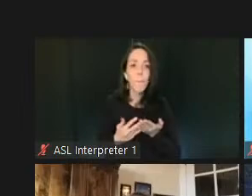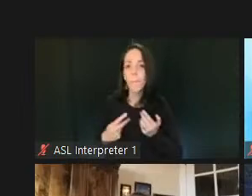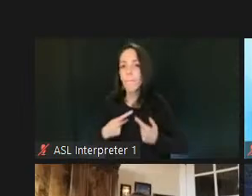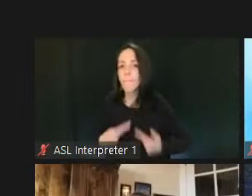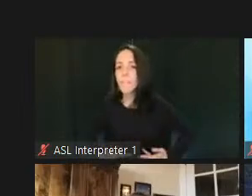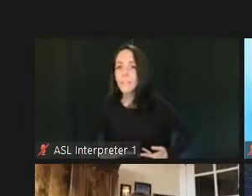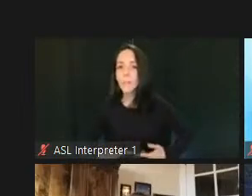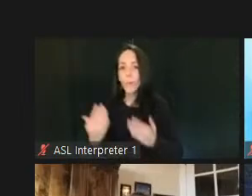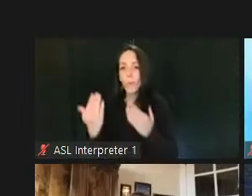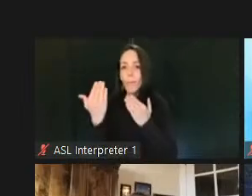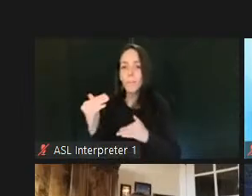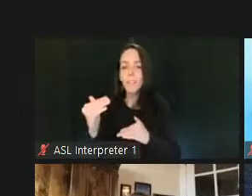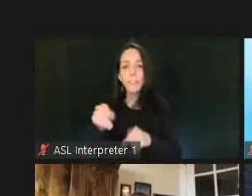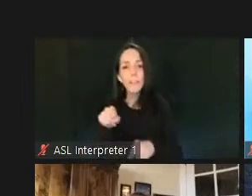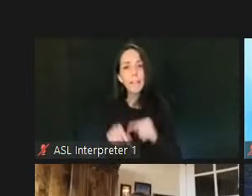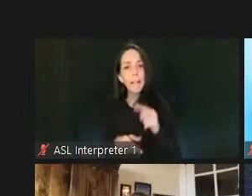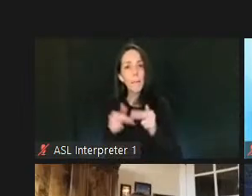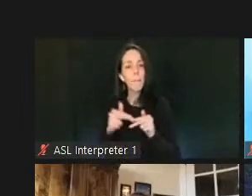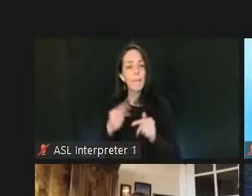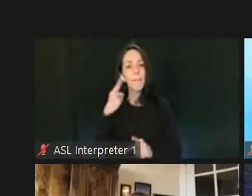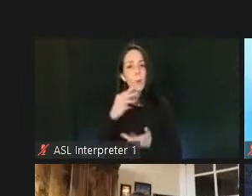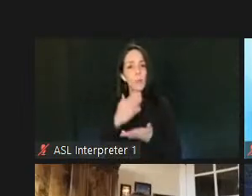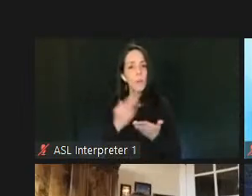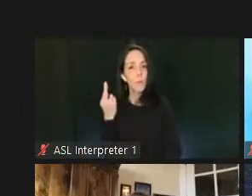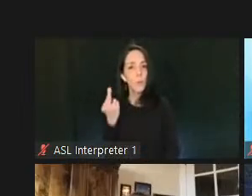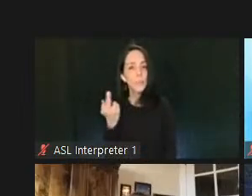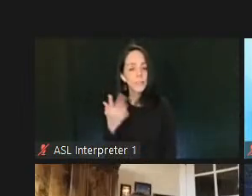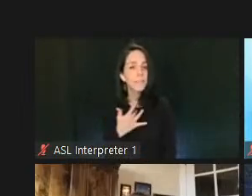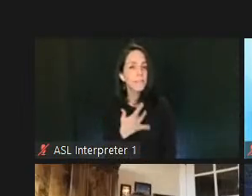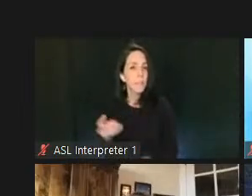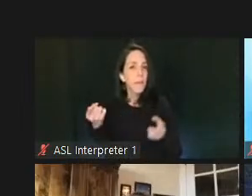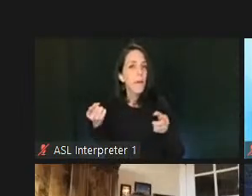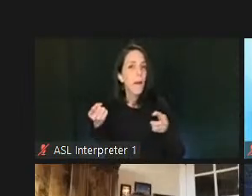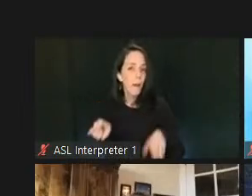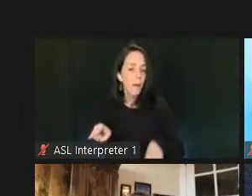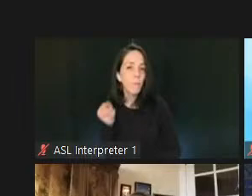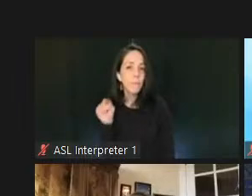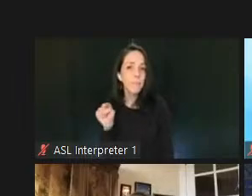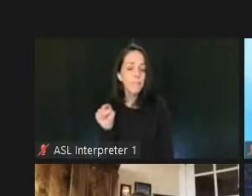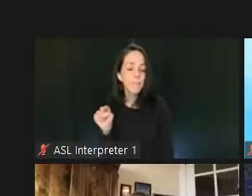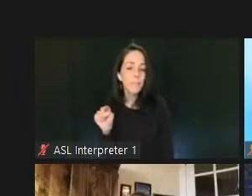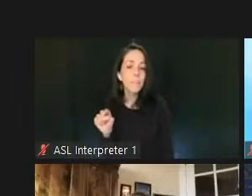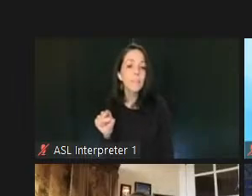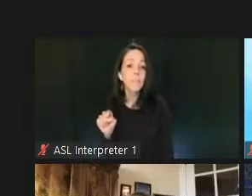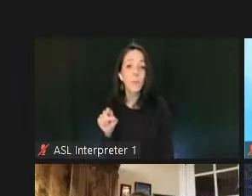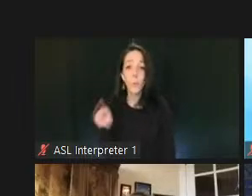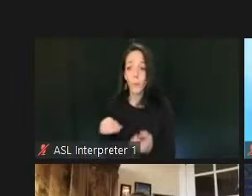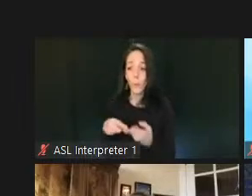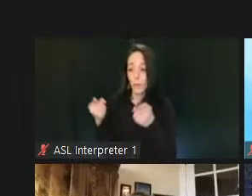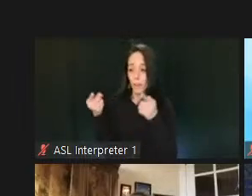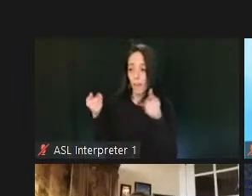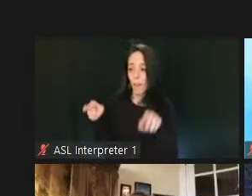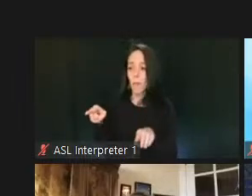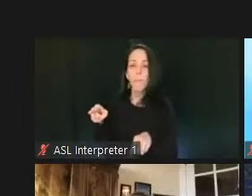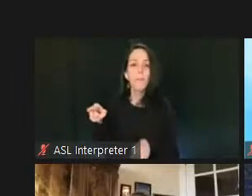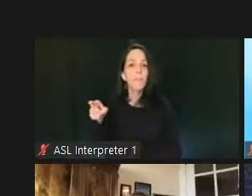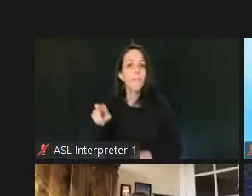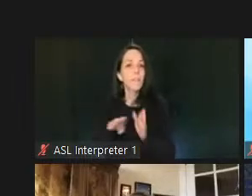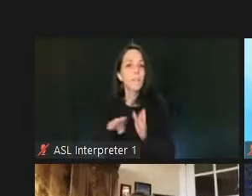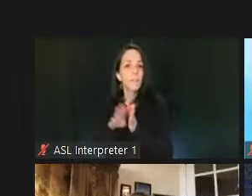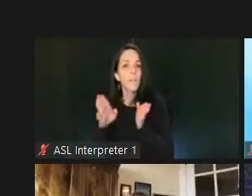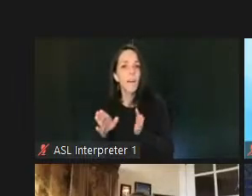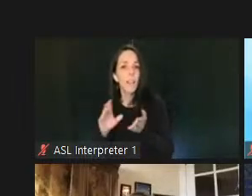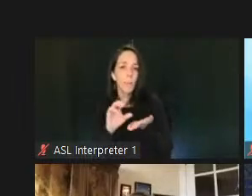on their ability to build. That is typically what happens. So they provide a fee in lieu, if you will,